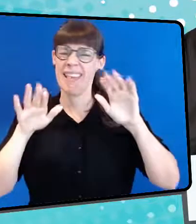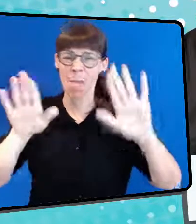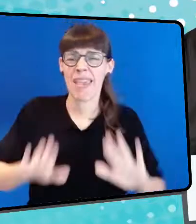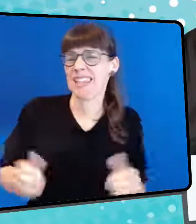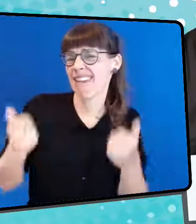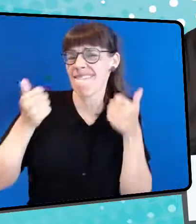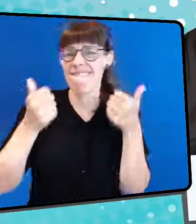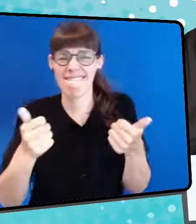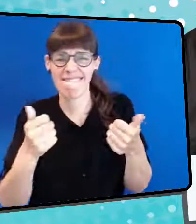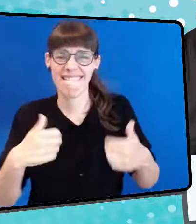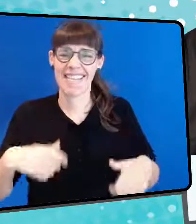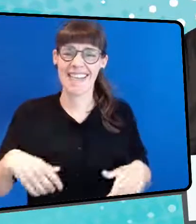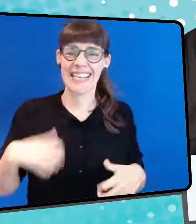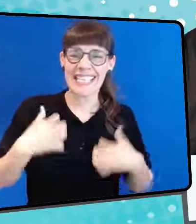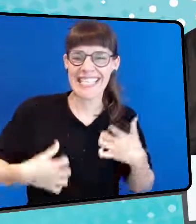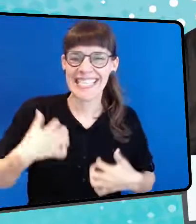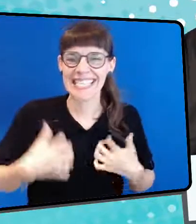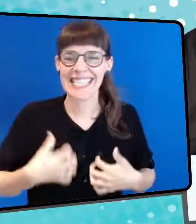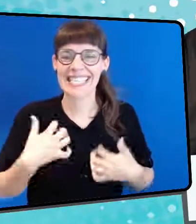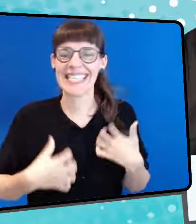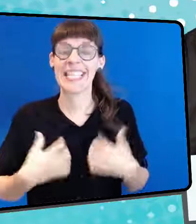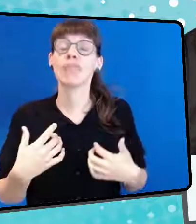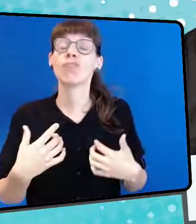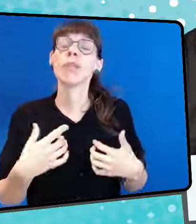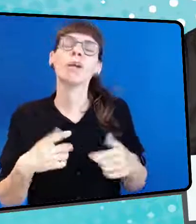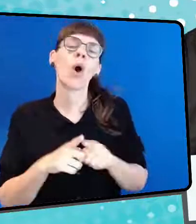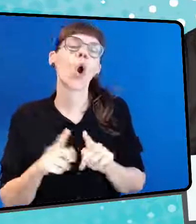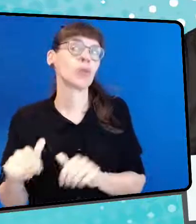which I guess is sometimes a euphemism for challenging.